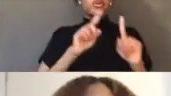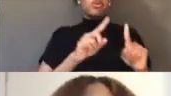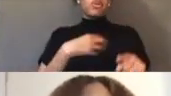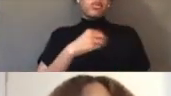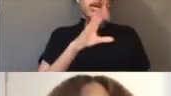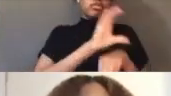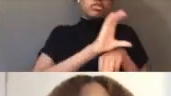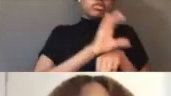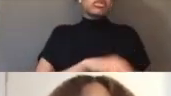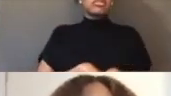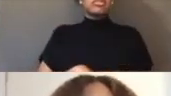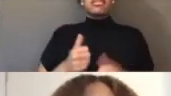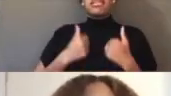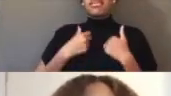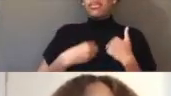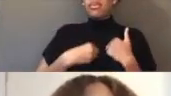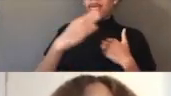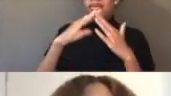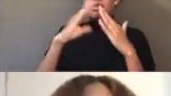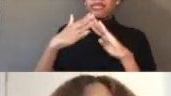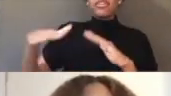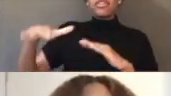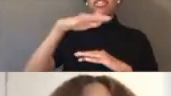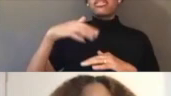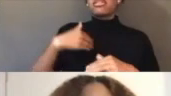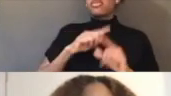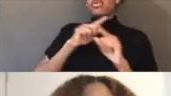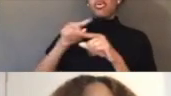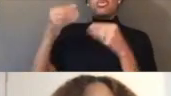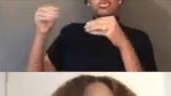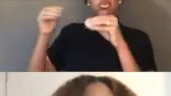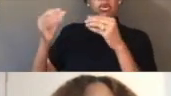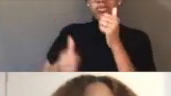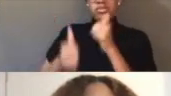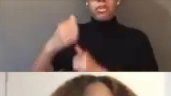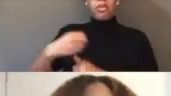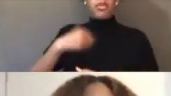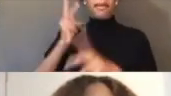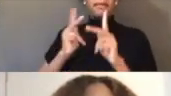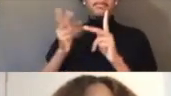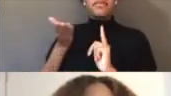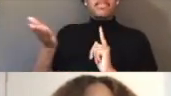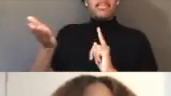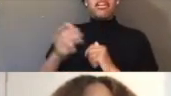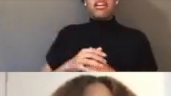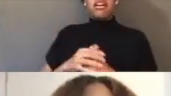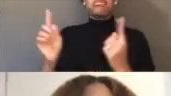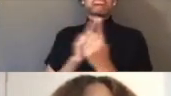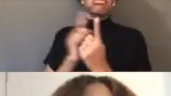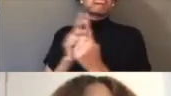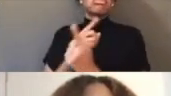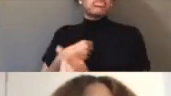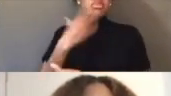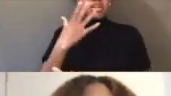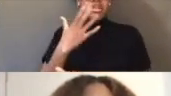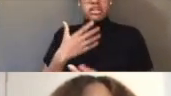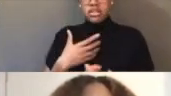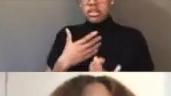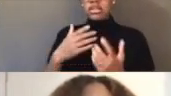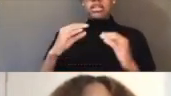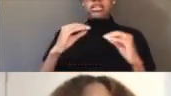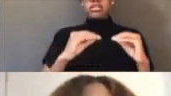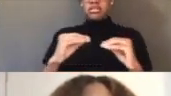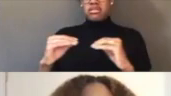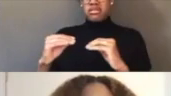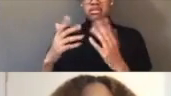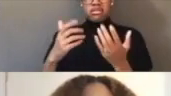white neighborhood, we shop in white stores. So far, I haven't had any planned conversations about race with my boys. Not